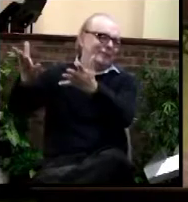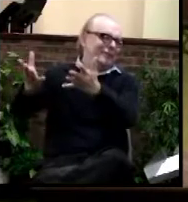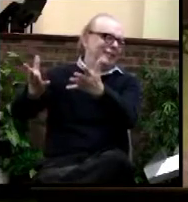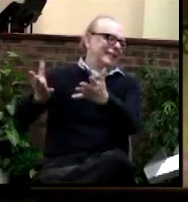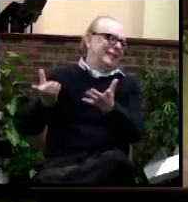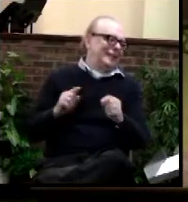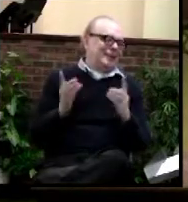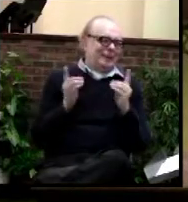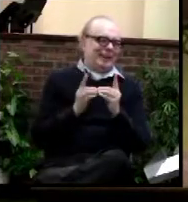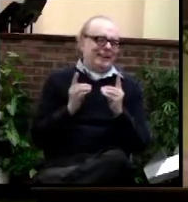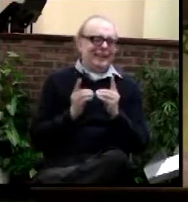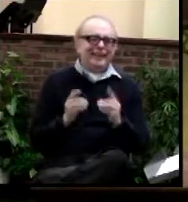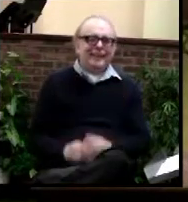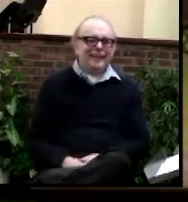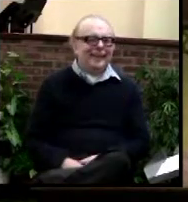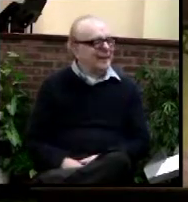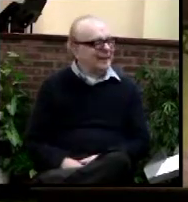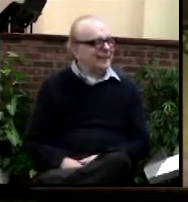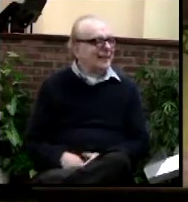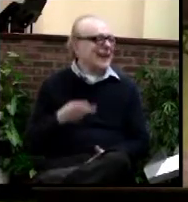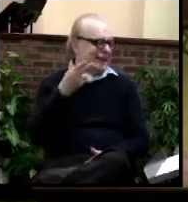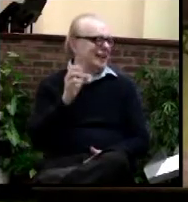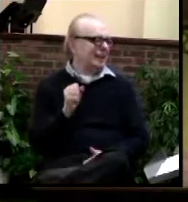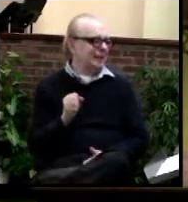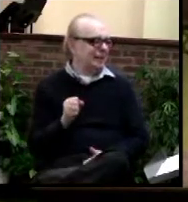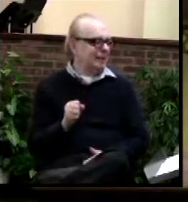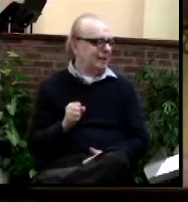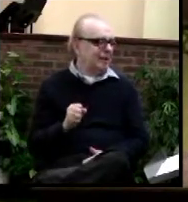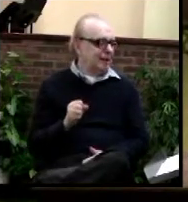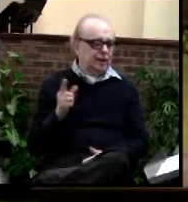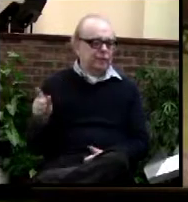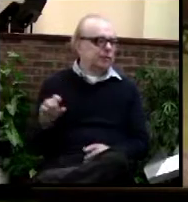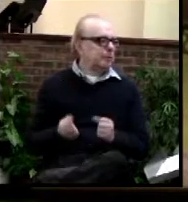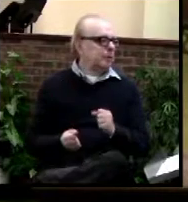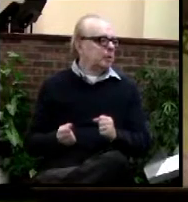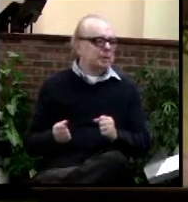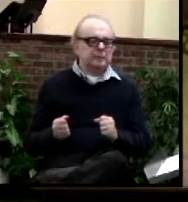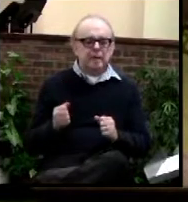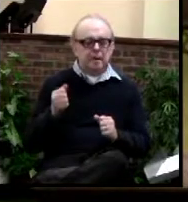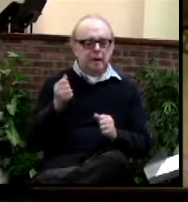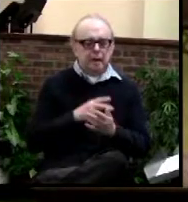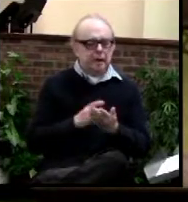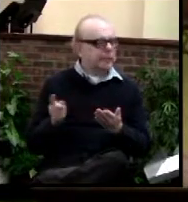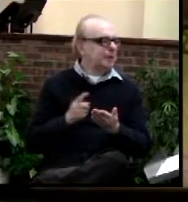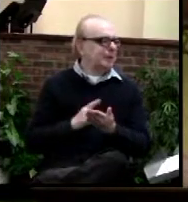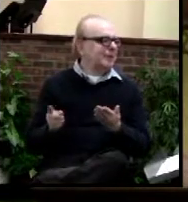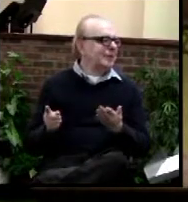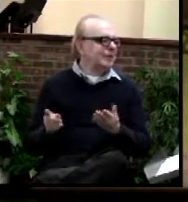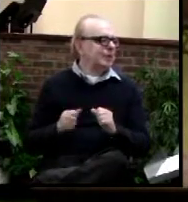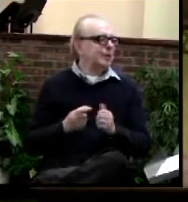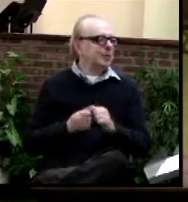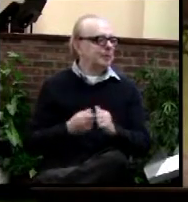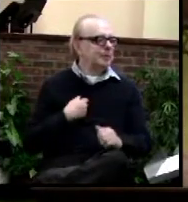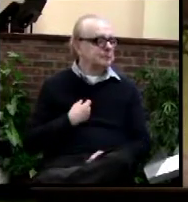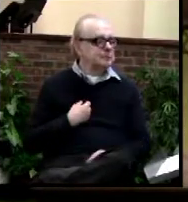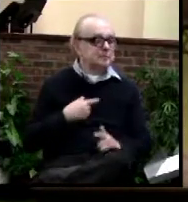dating in high school, she broke up with me every other week, it seemed like, okay? And then she would